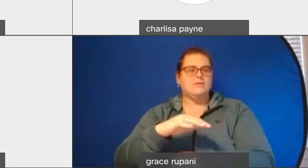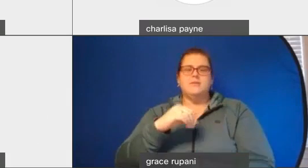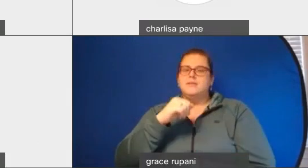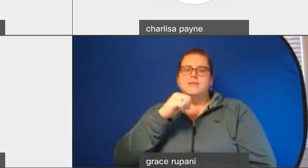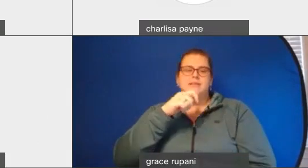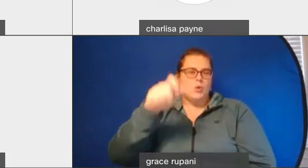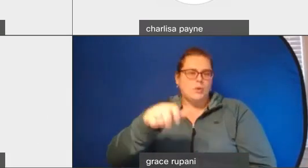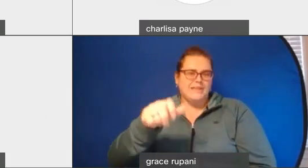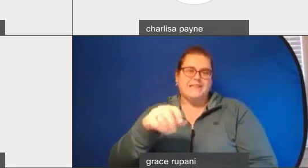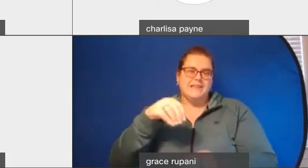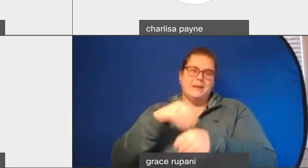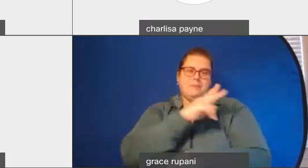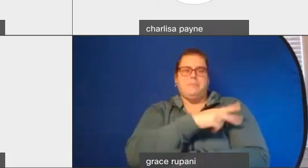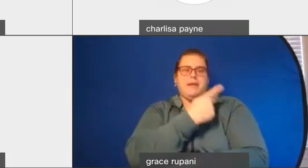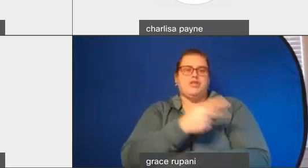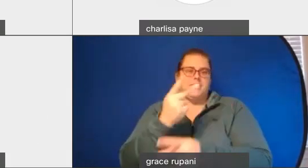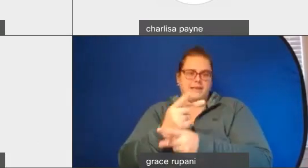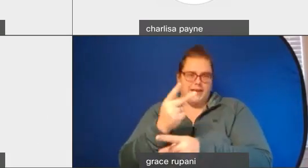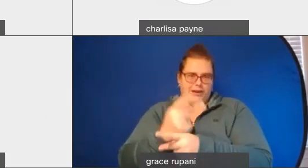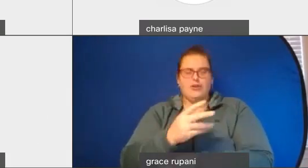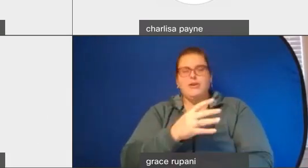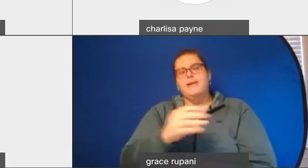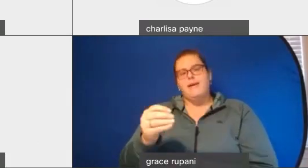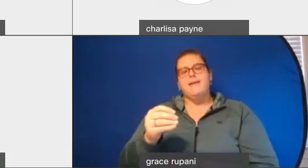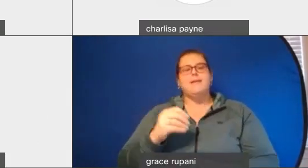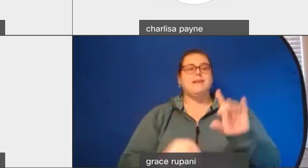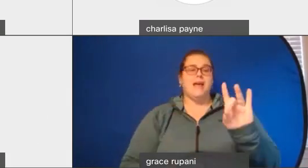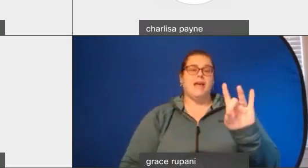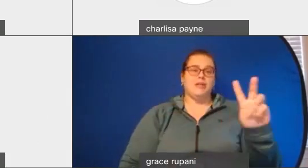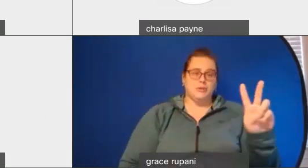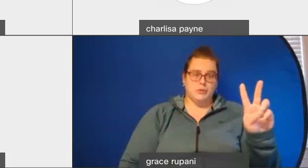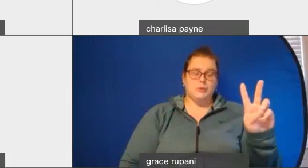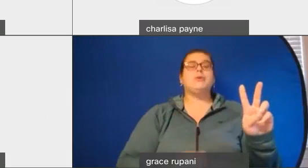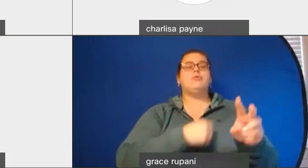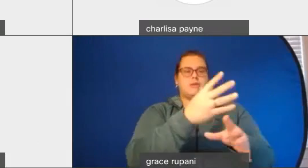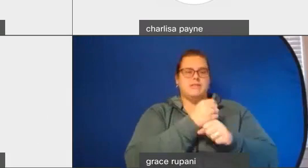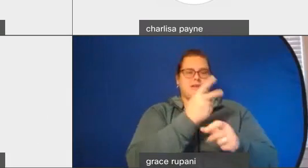and 82 people who received inpatient care and have been discharged.